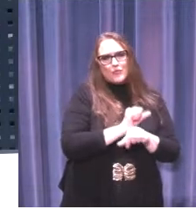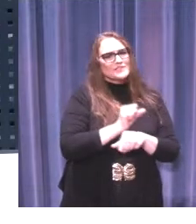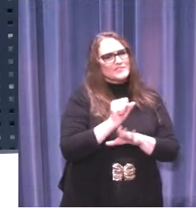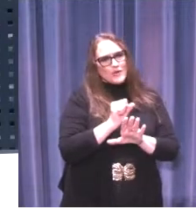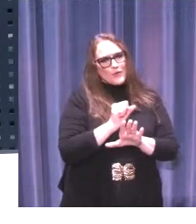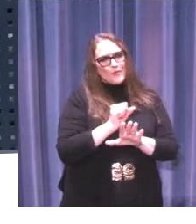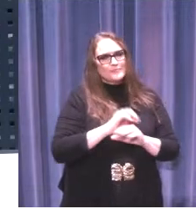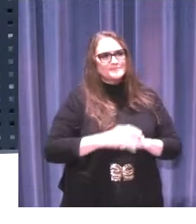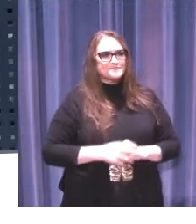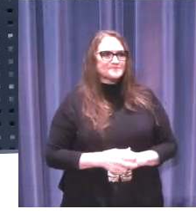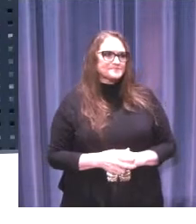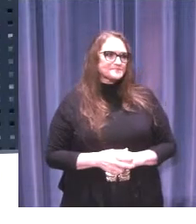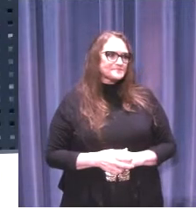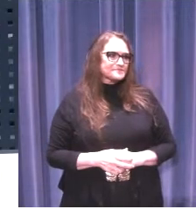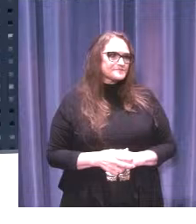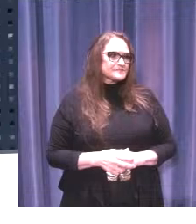that